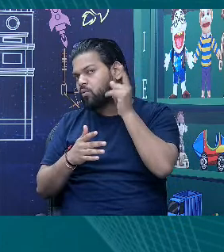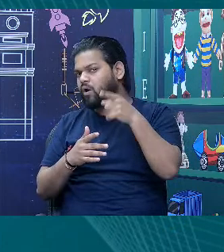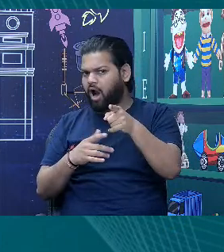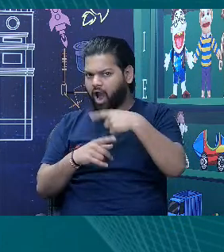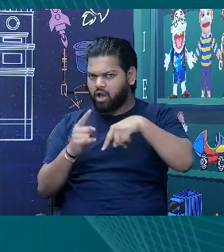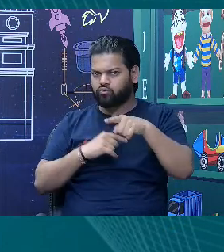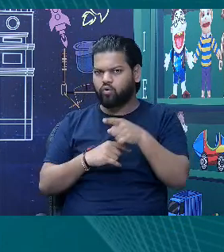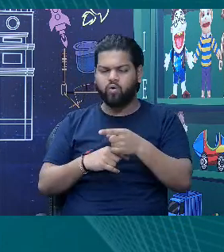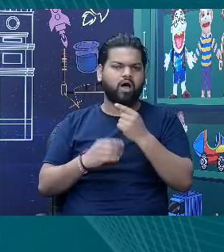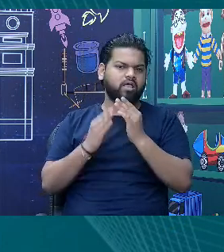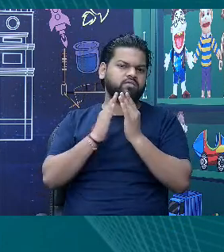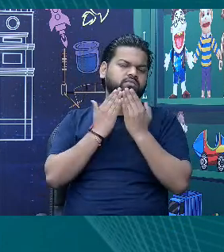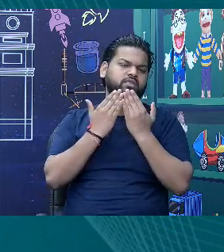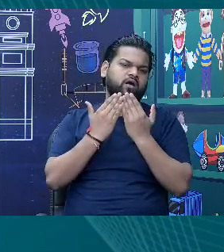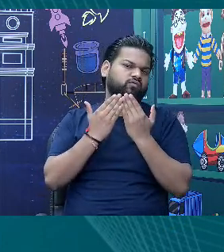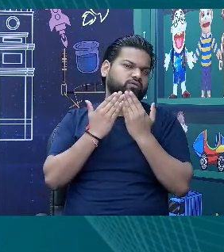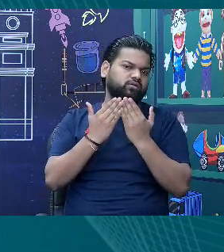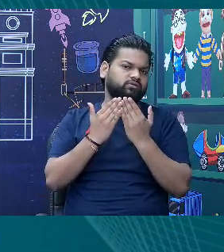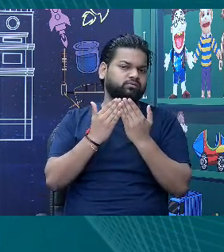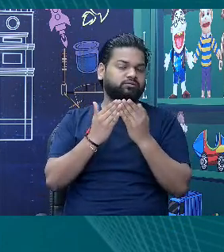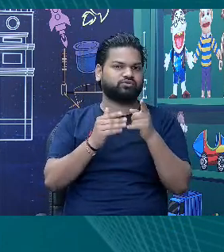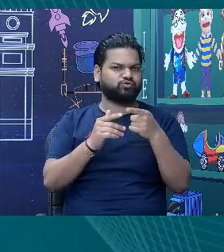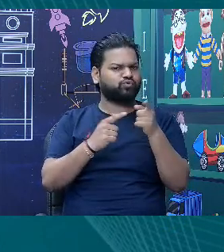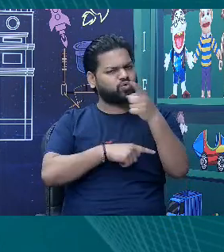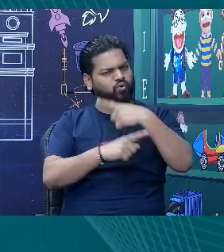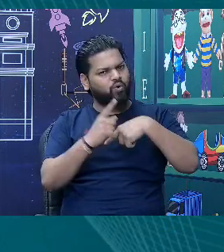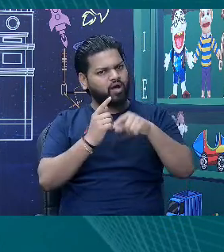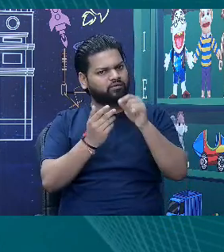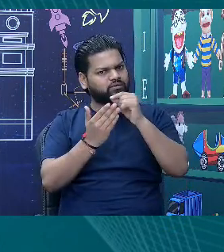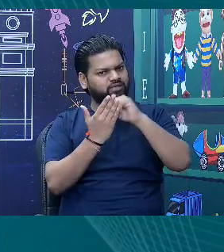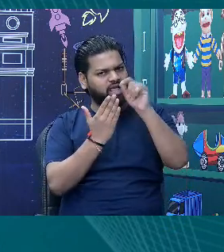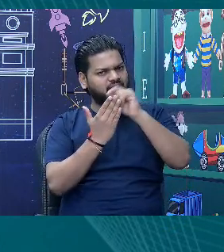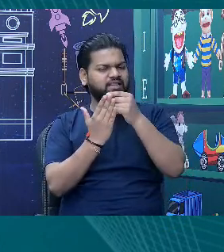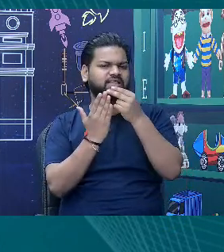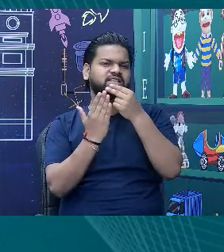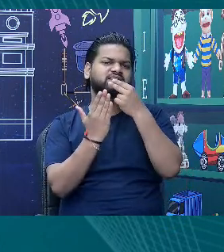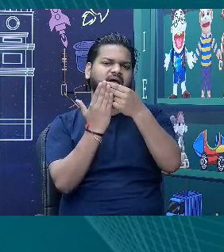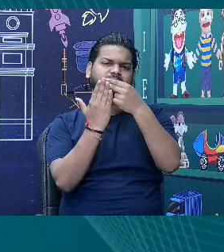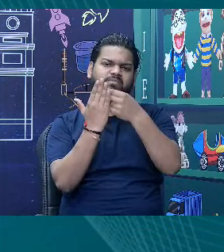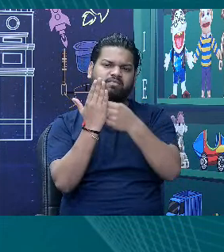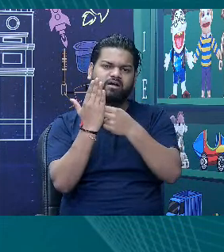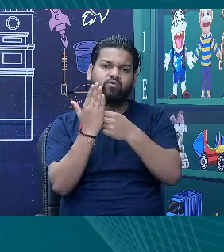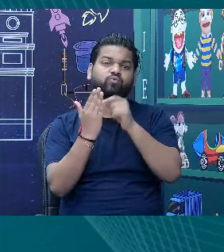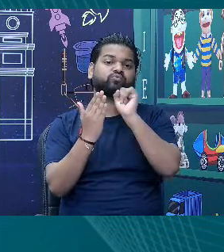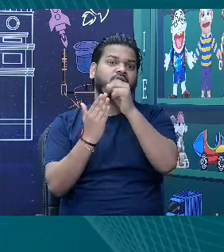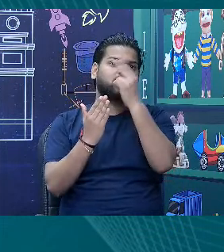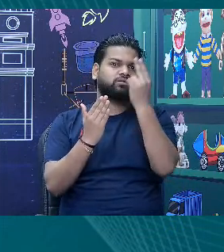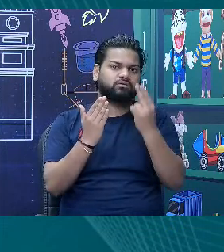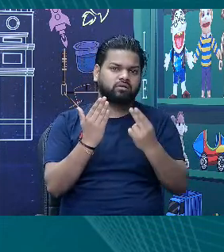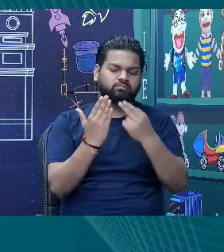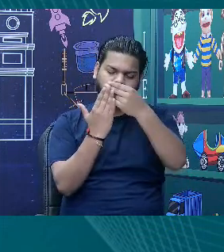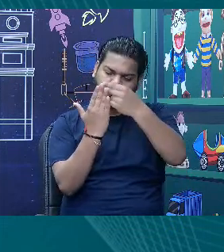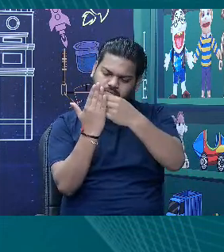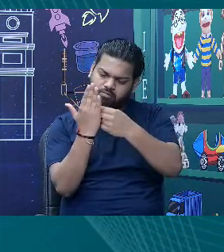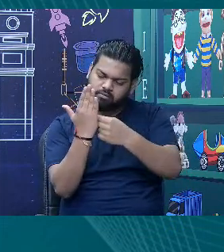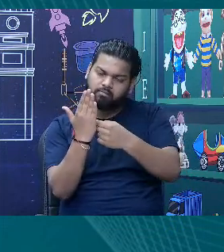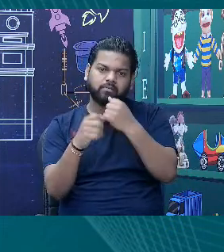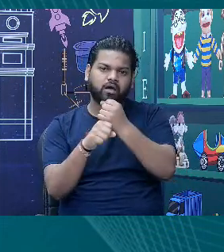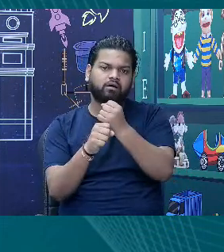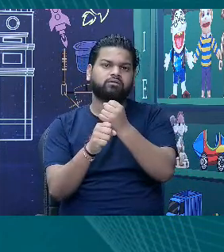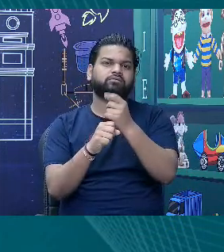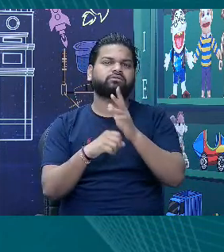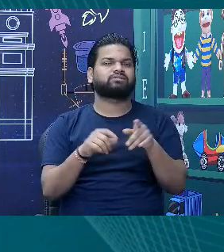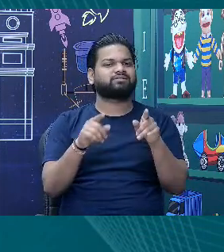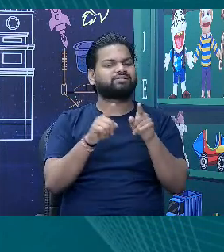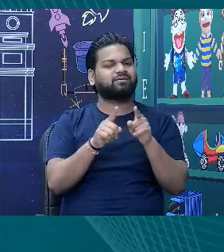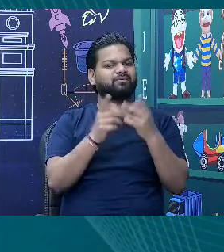possibilities of your body that make you thankful for them. And while drawing this list, remember that